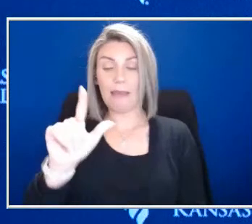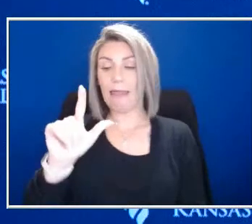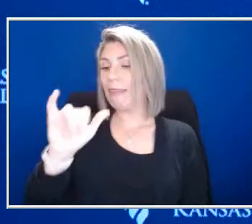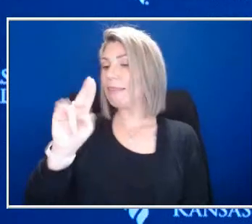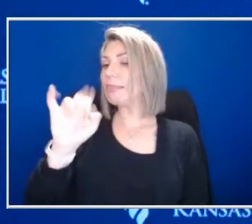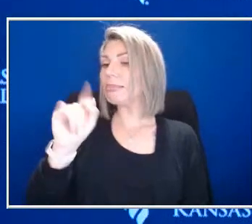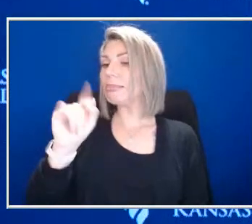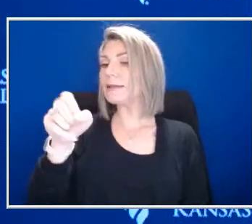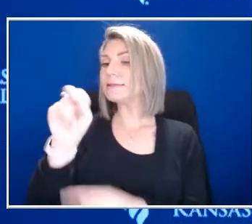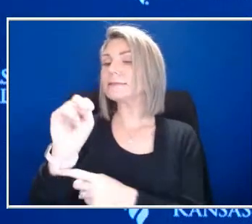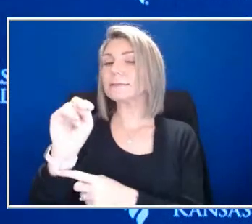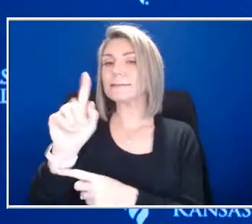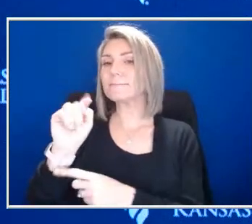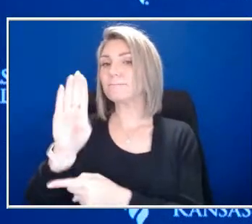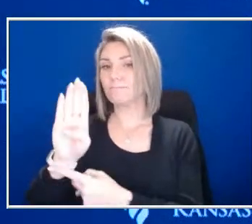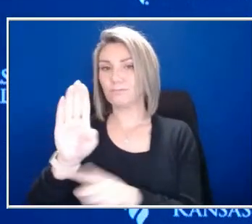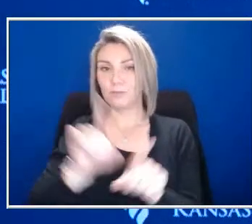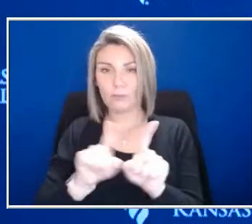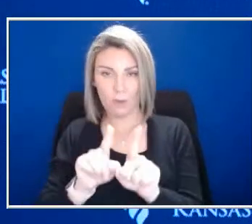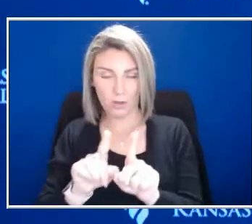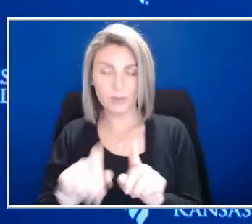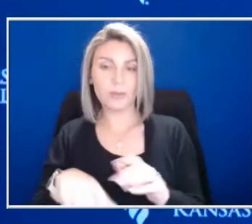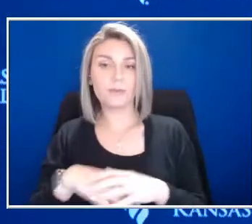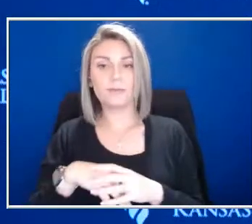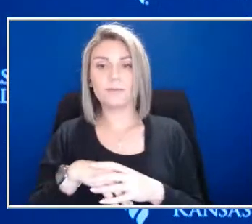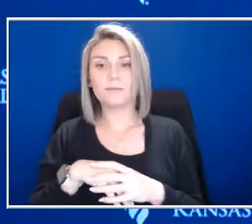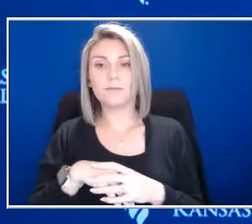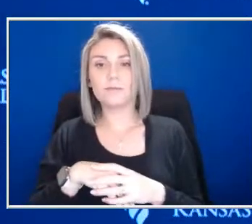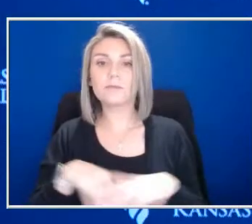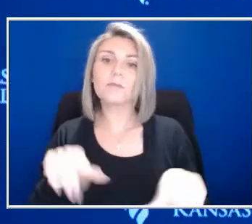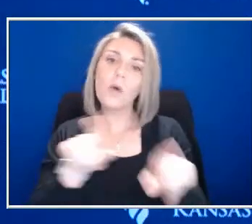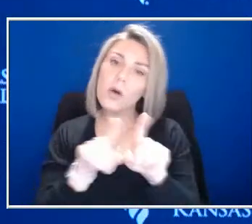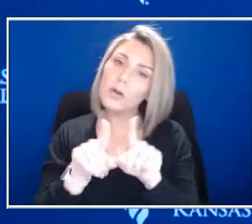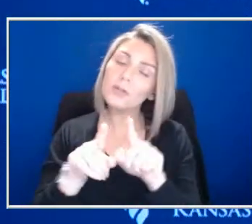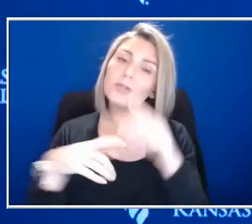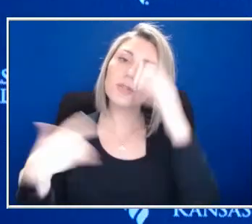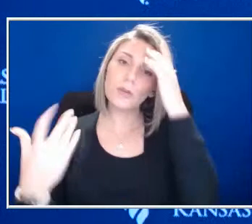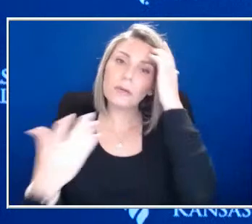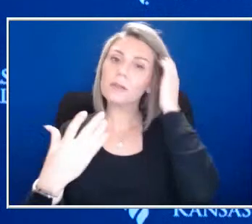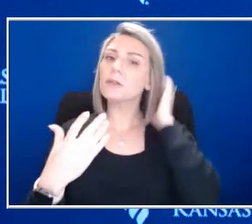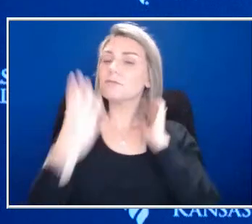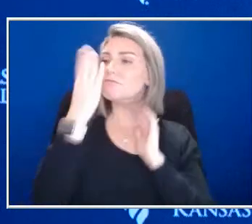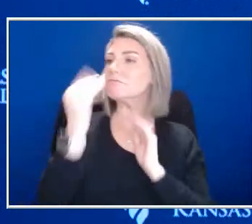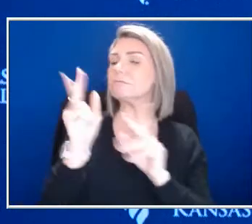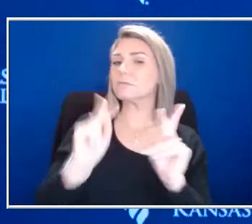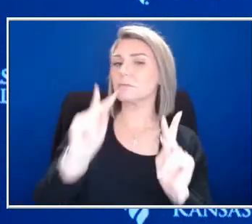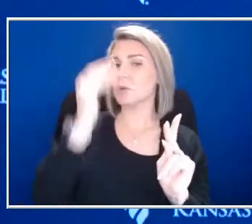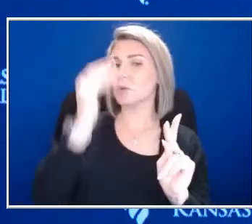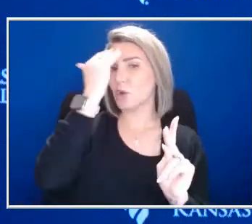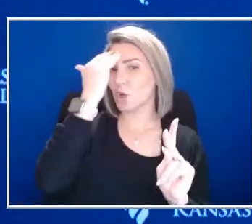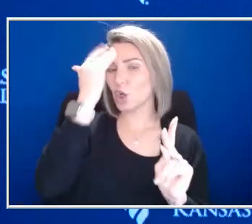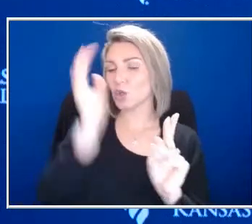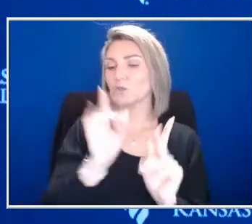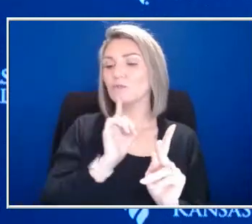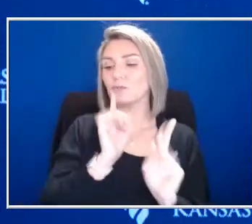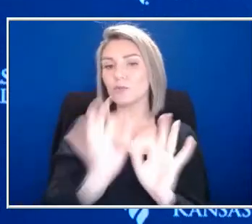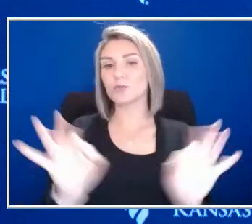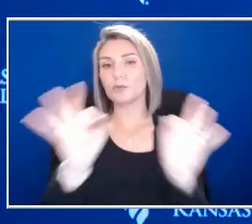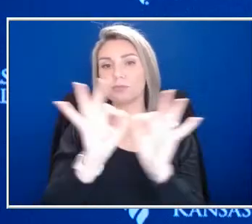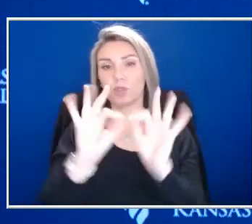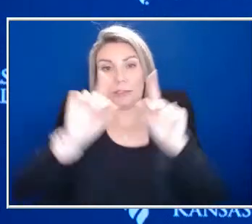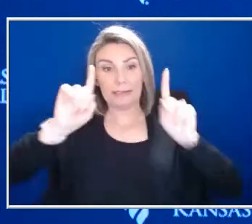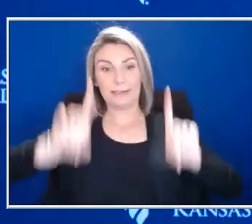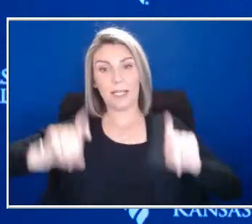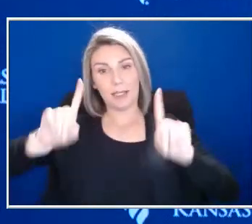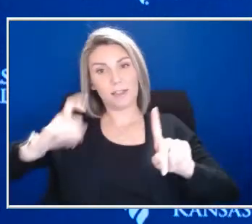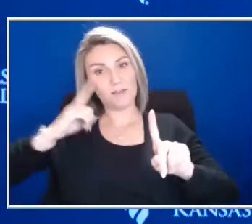as well. And so I think it also goes to letting people know that it is very important to get tested for that. There